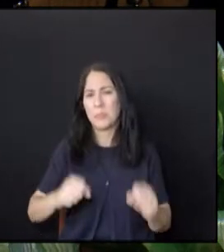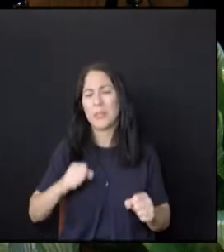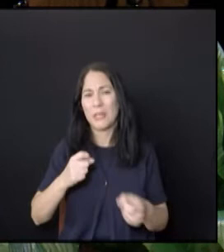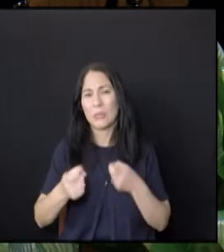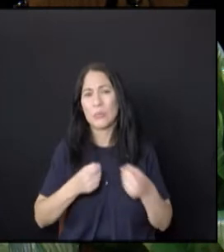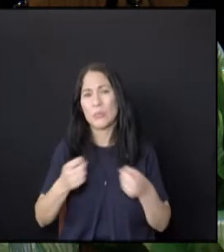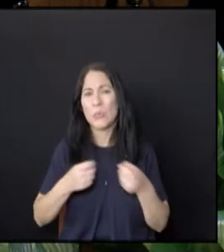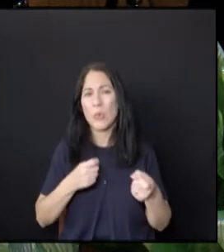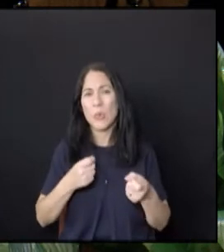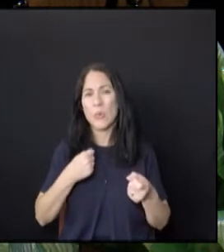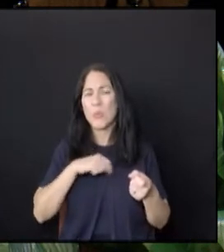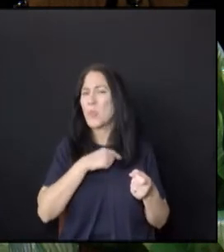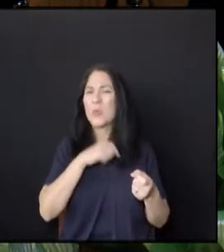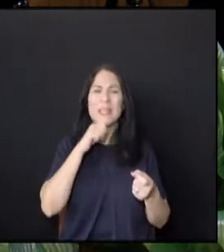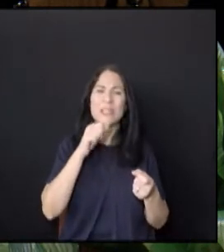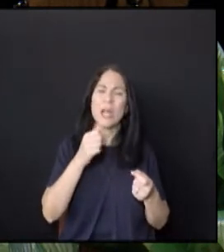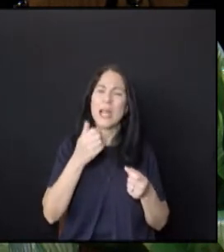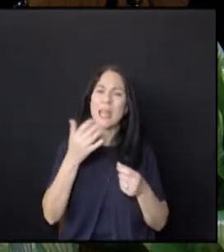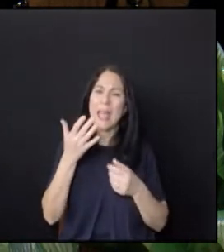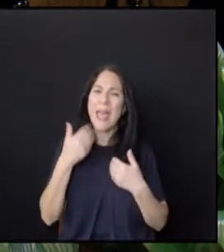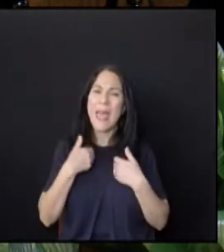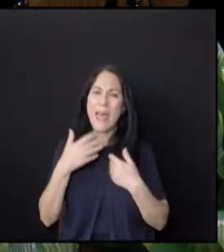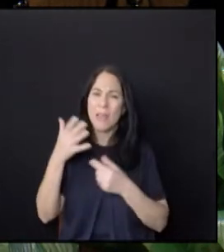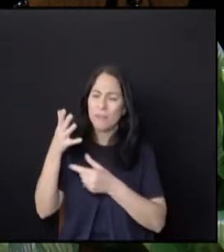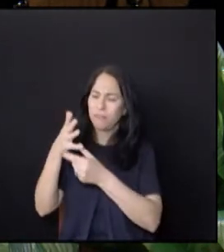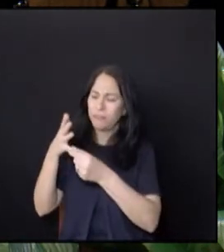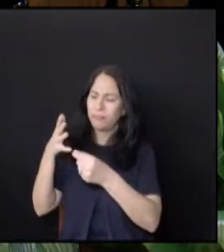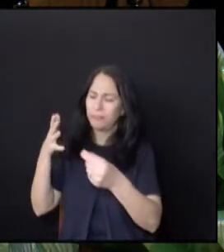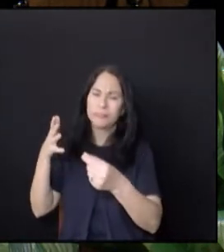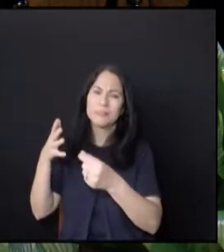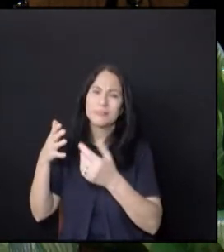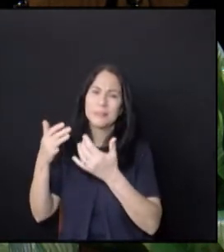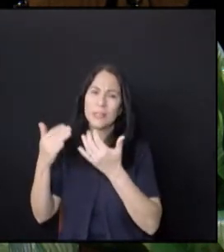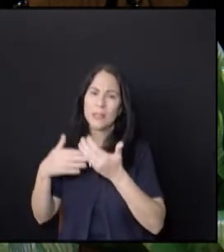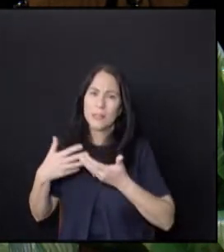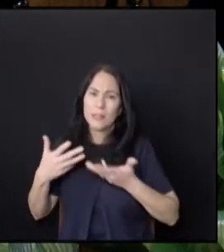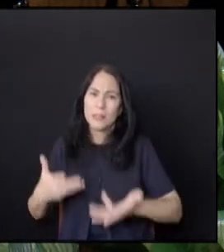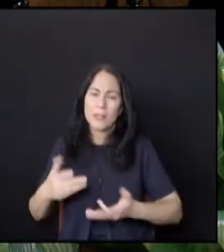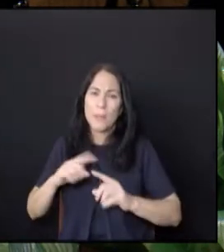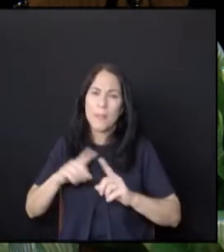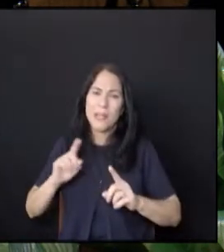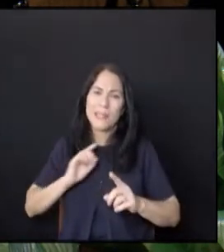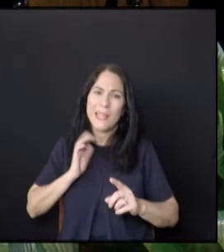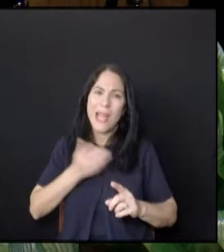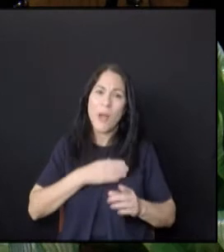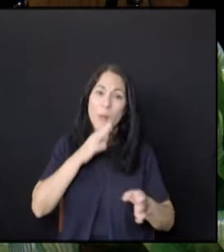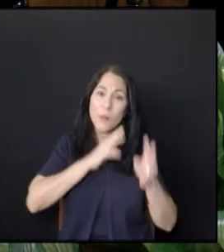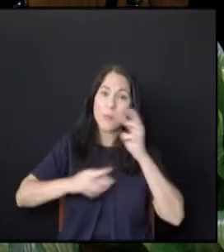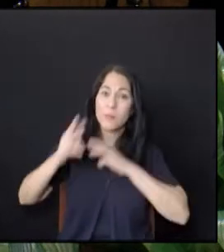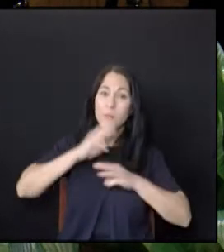don't have palm branches today. We don't have cloaks today, but we lay these at your feet.